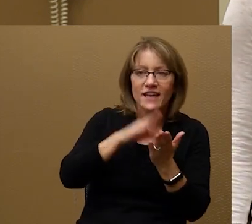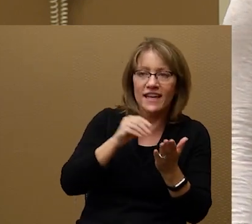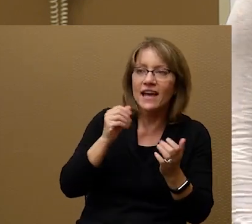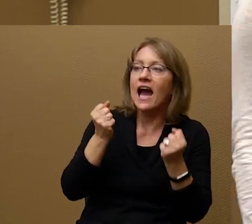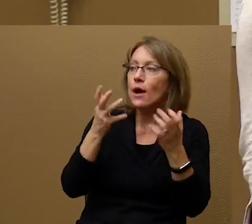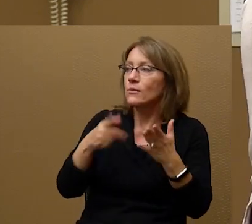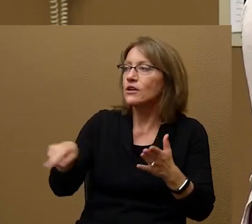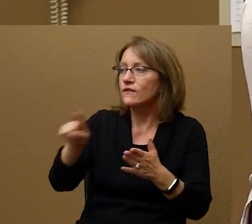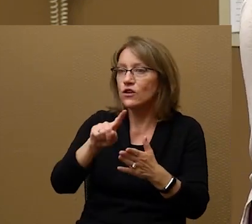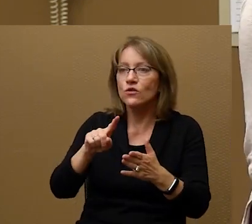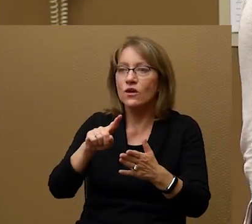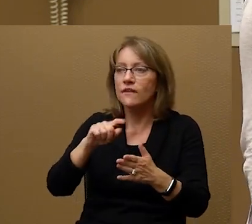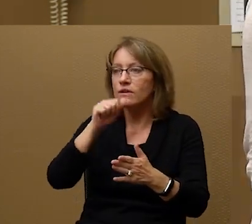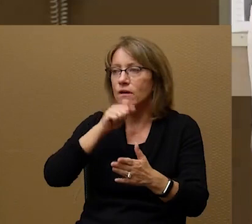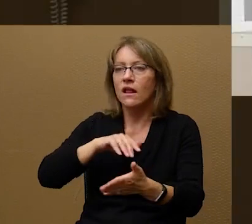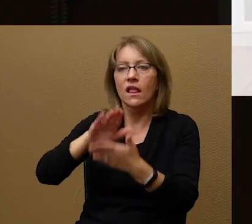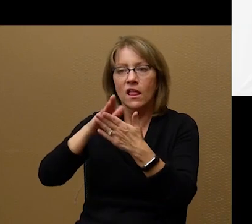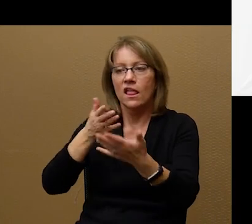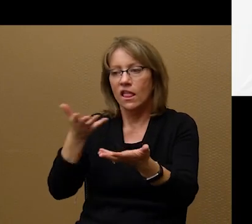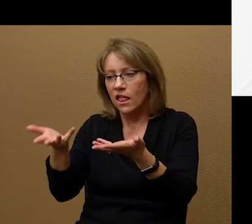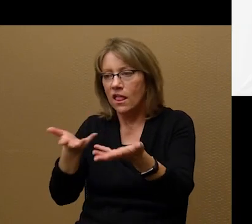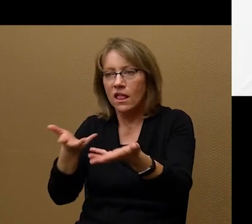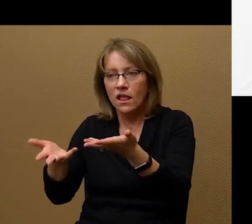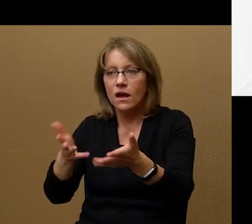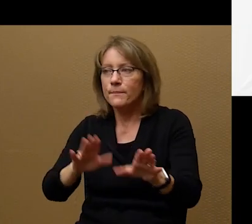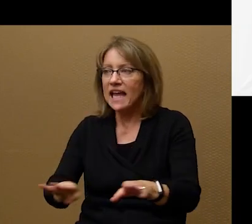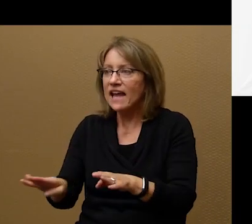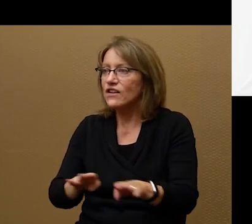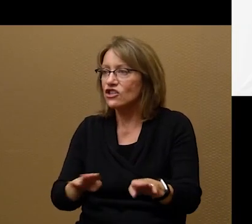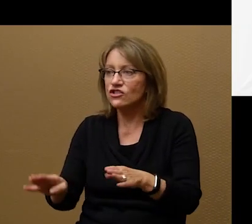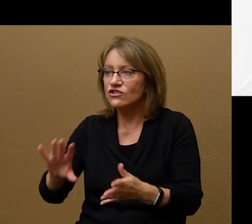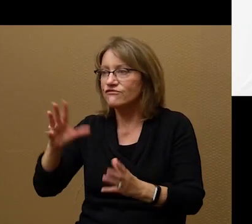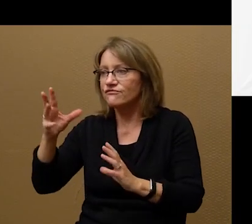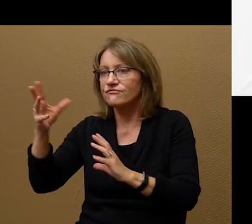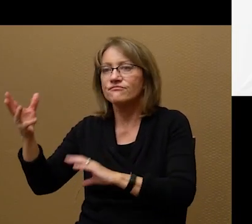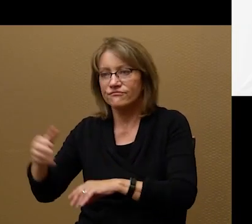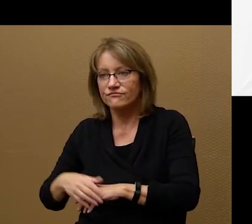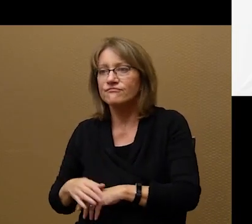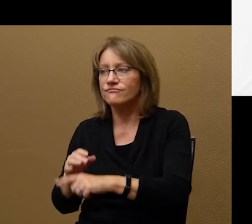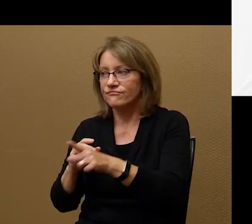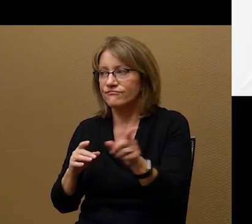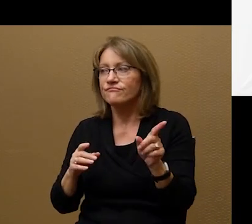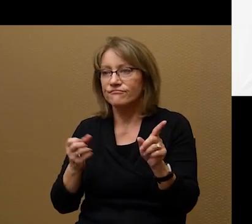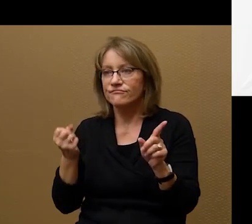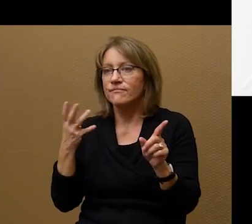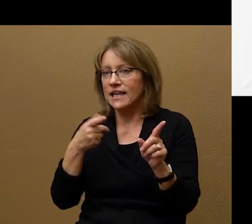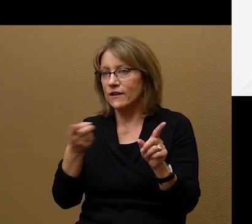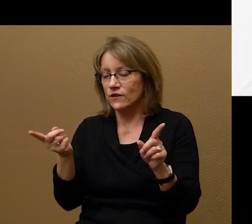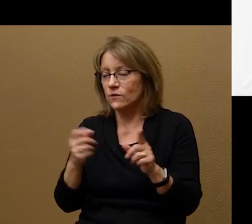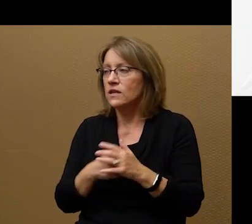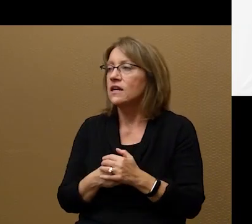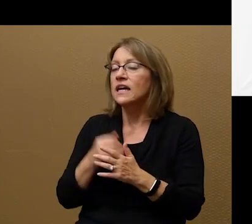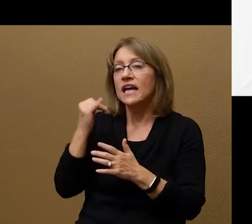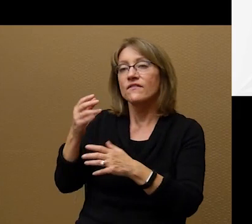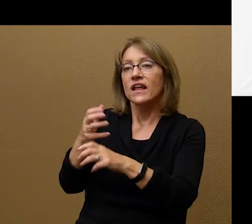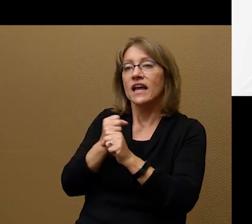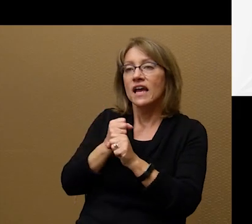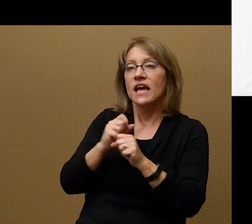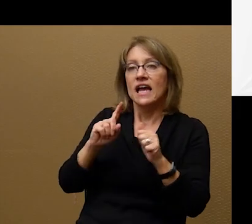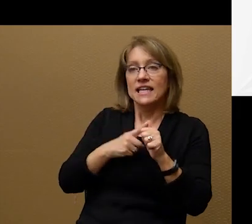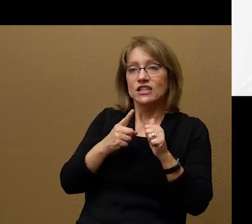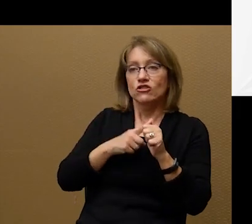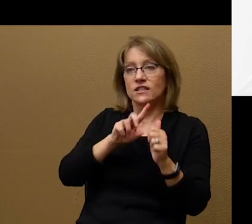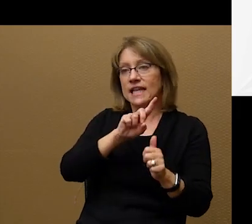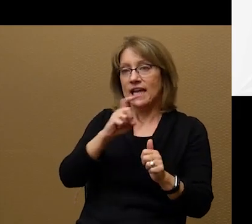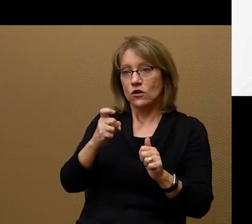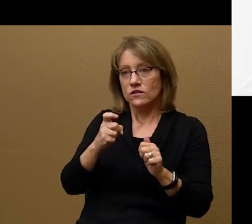lot of you. If a student receives an initial diagnosis of deaf or hard of hearing, and this goes for vision as